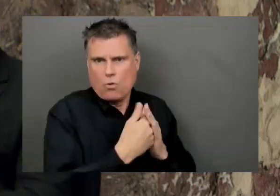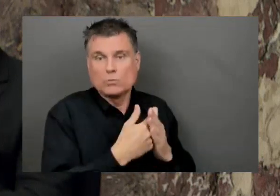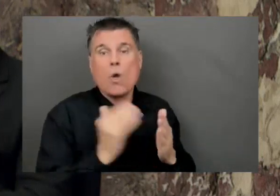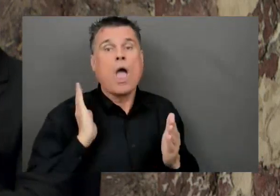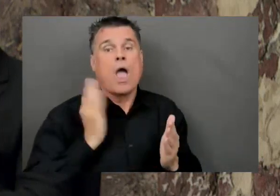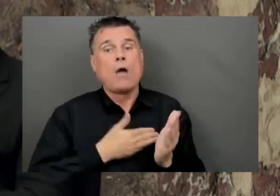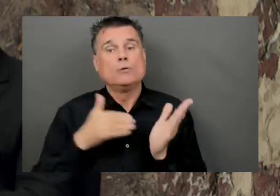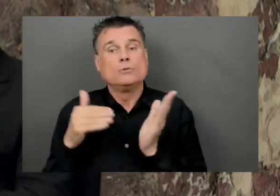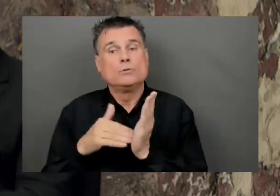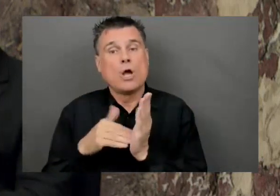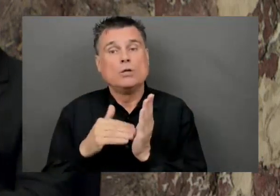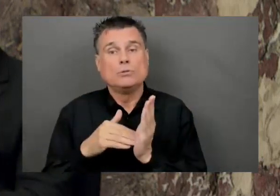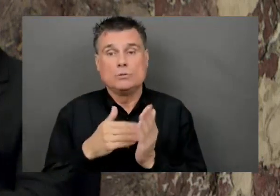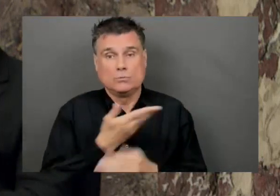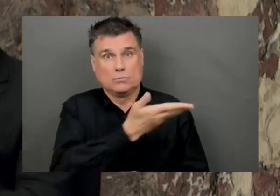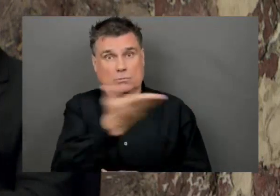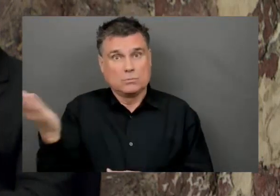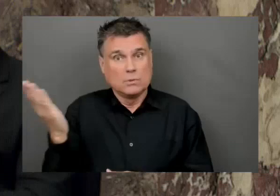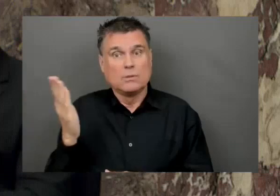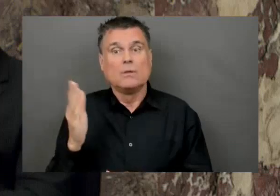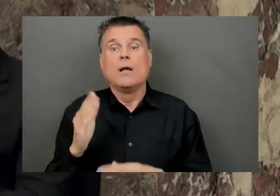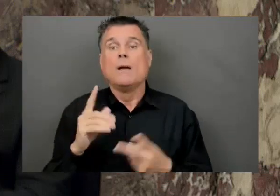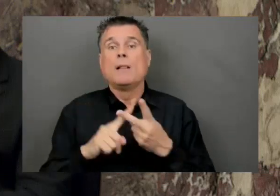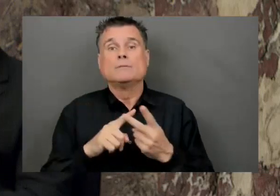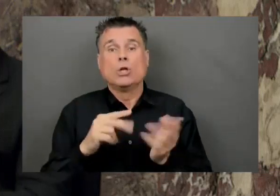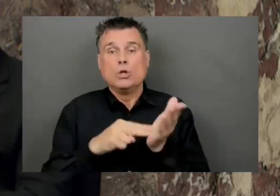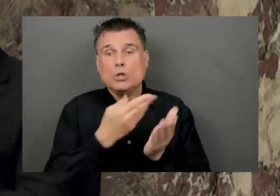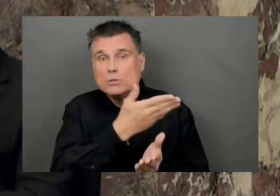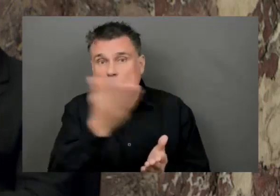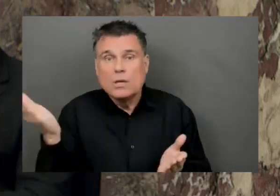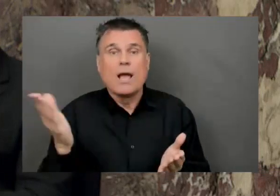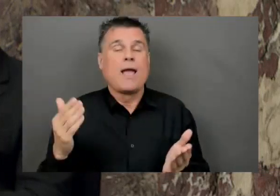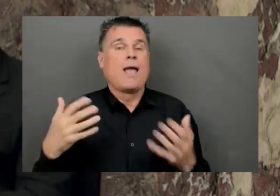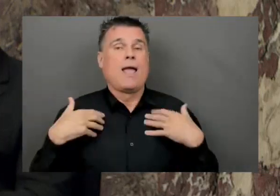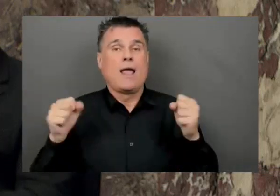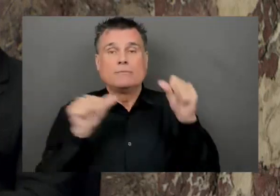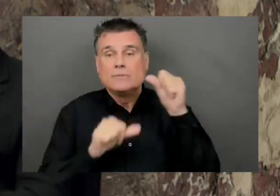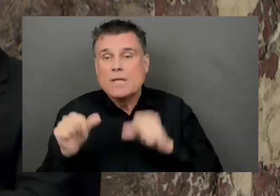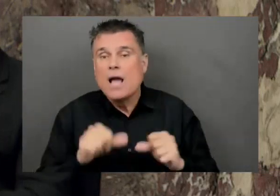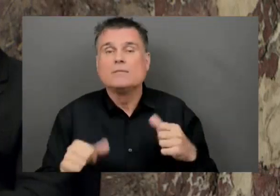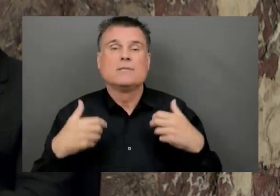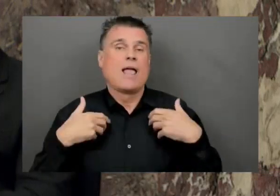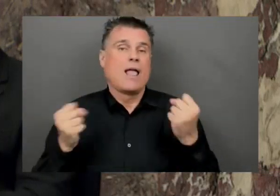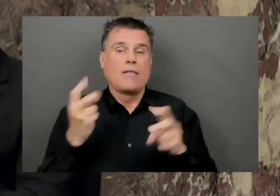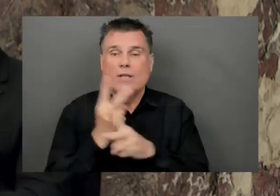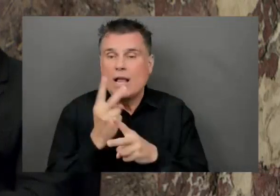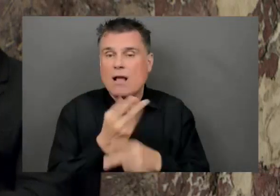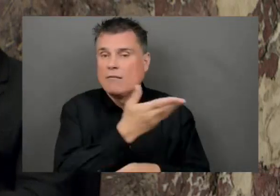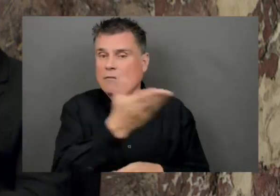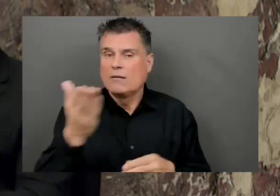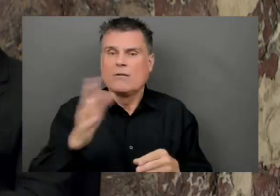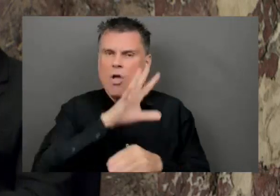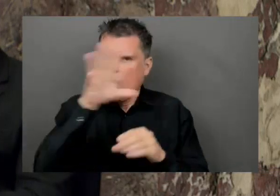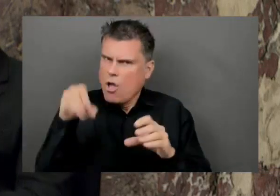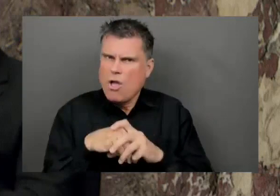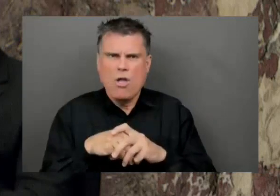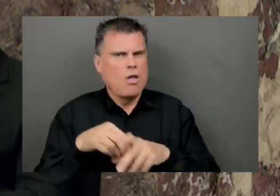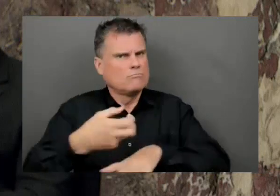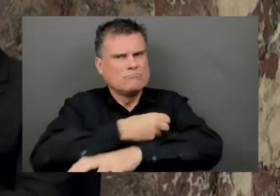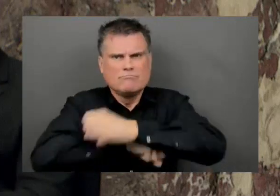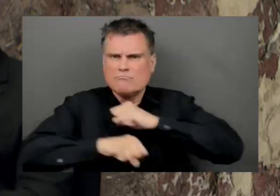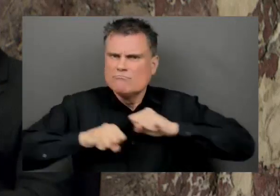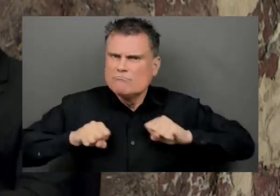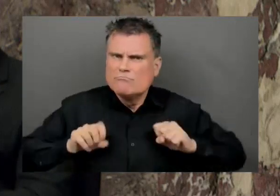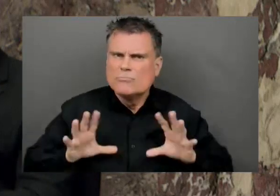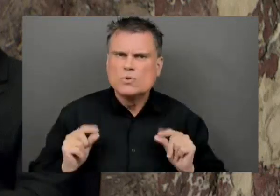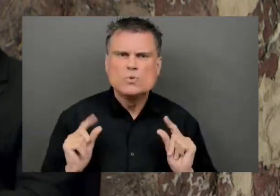professionals do exceptional work. It's why over the last 6 months, I've met in significant and long